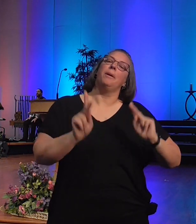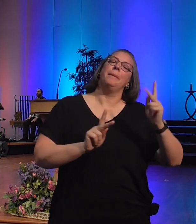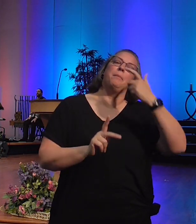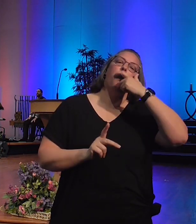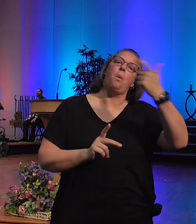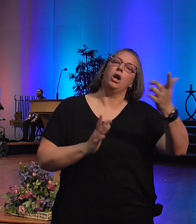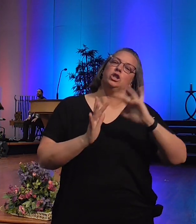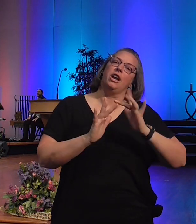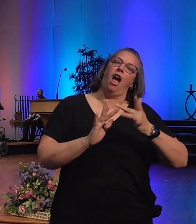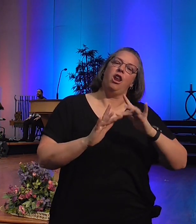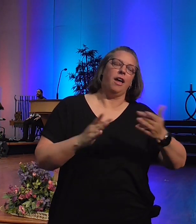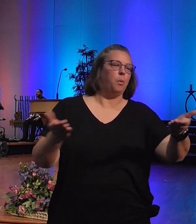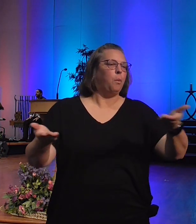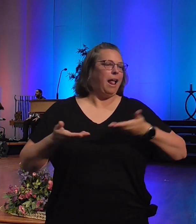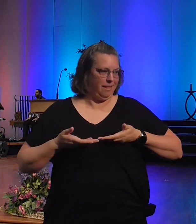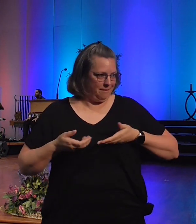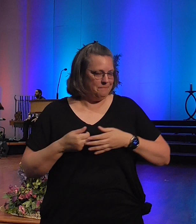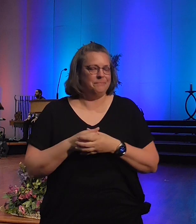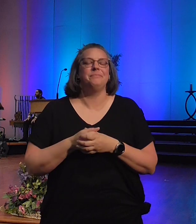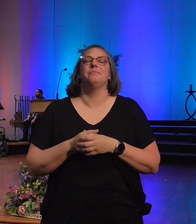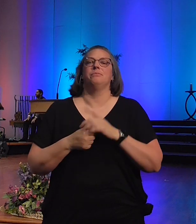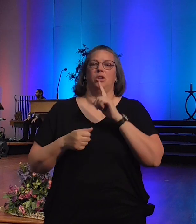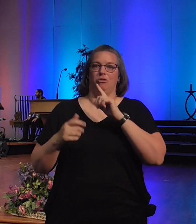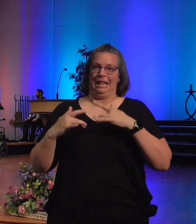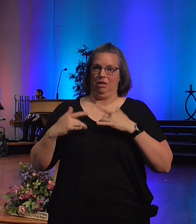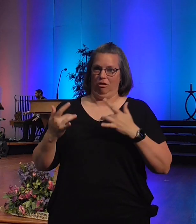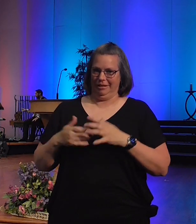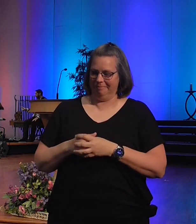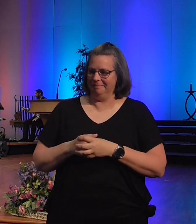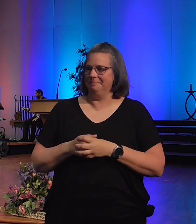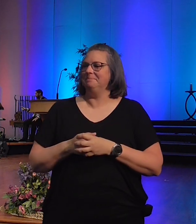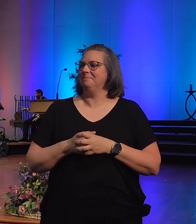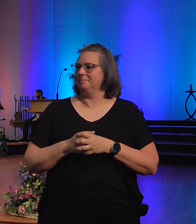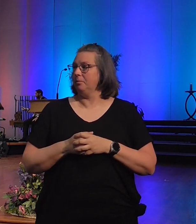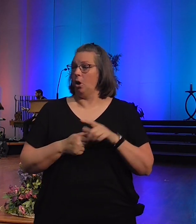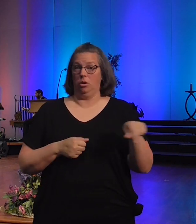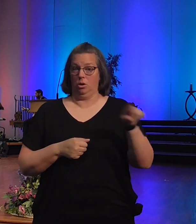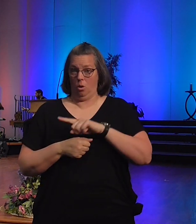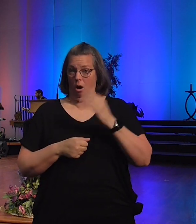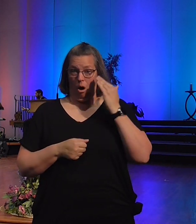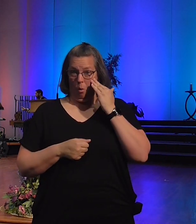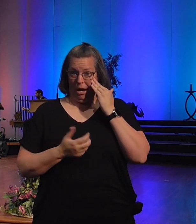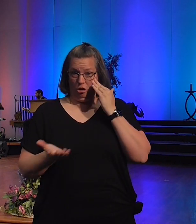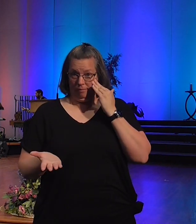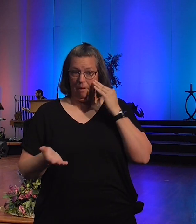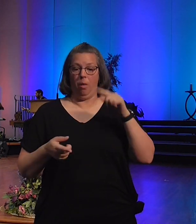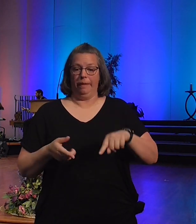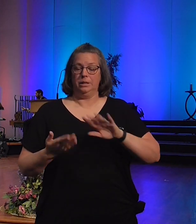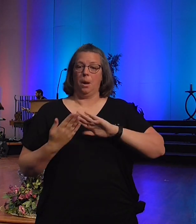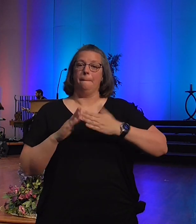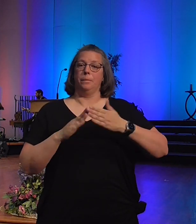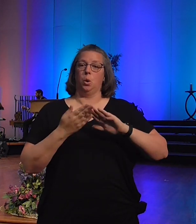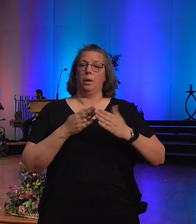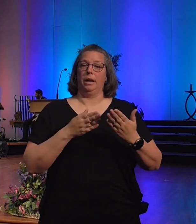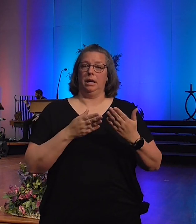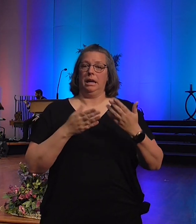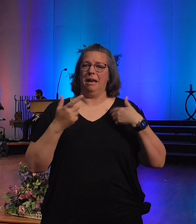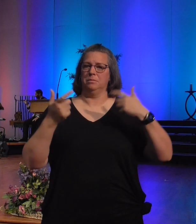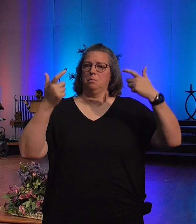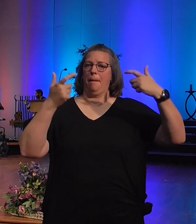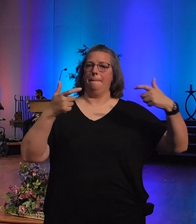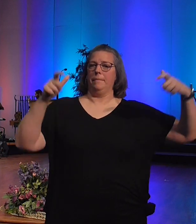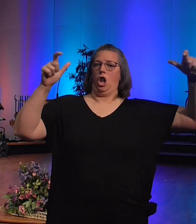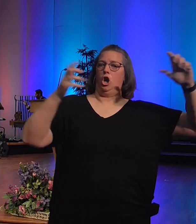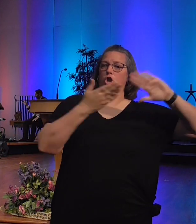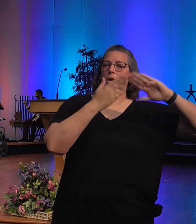online. Welcome, welcome. We're so glad to have you here. You might not be aware that this community is part of a larger